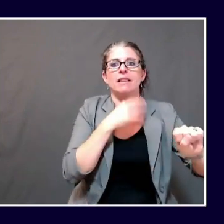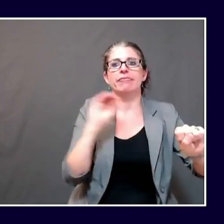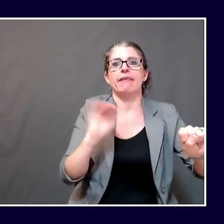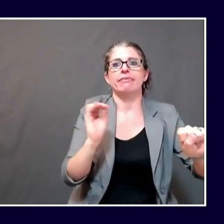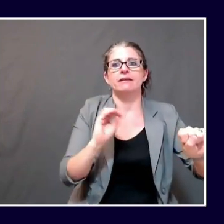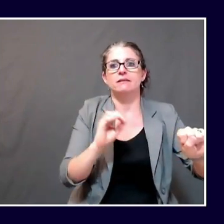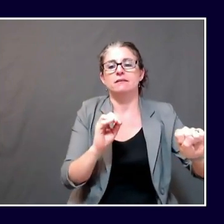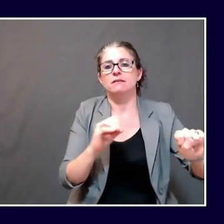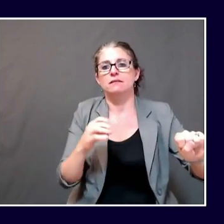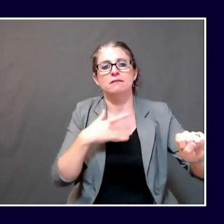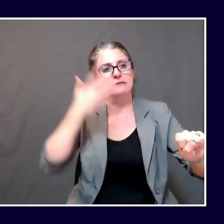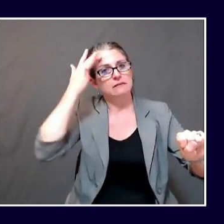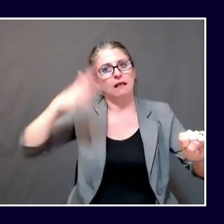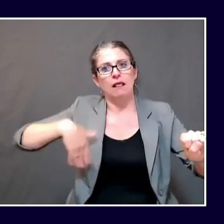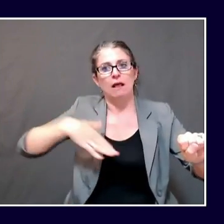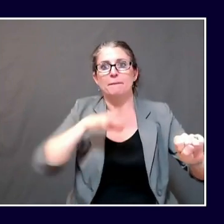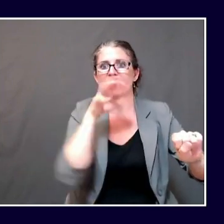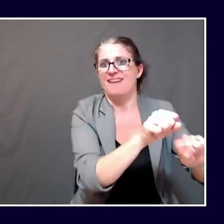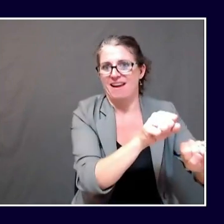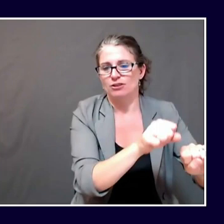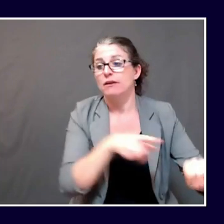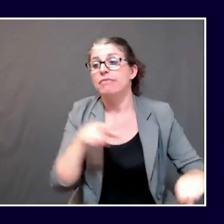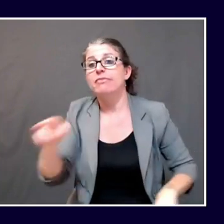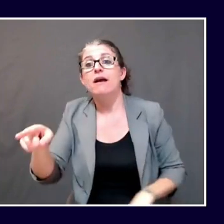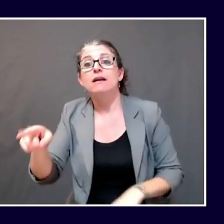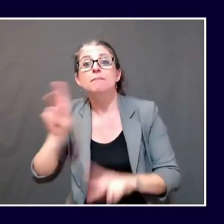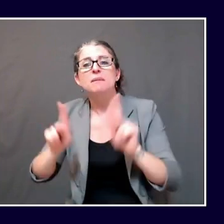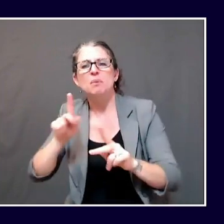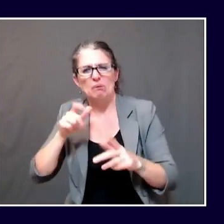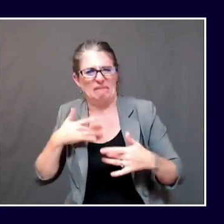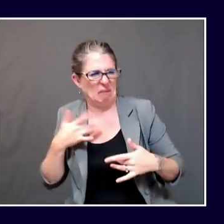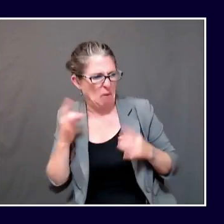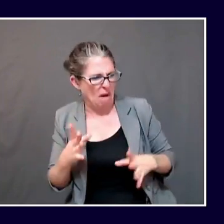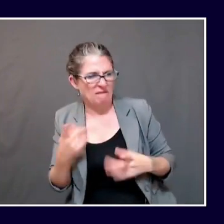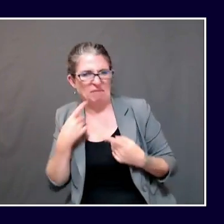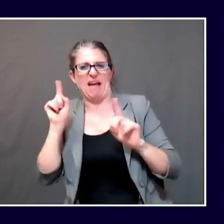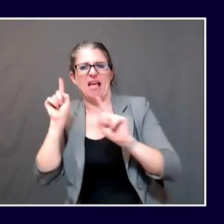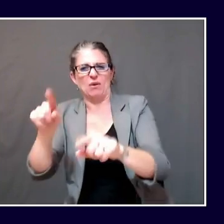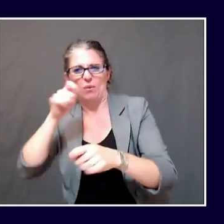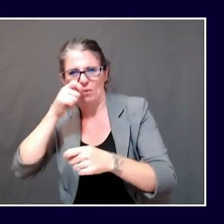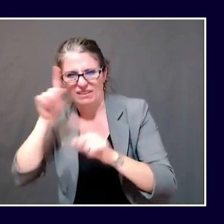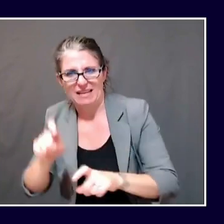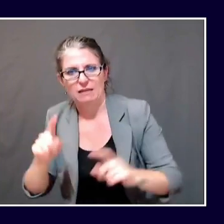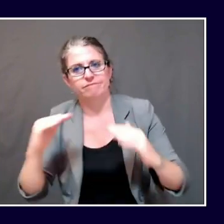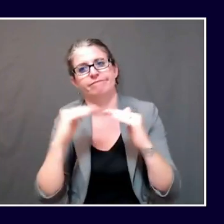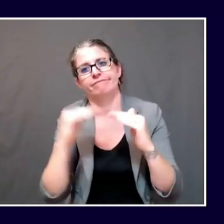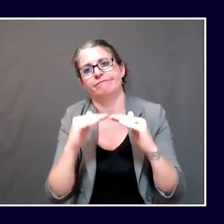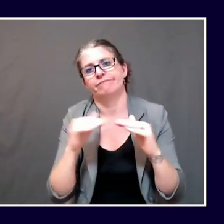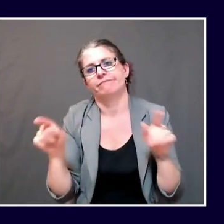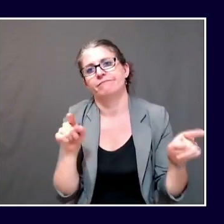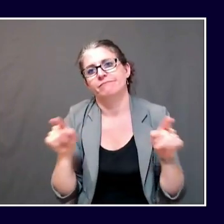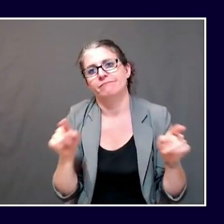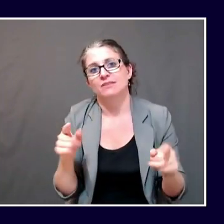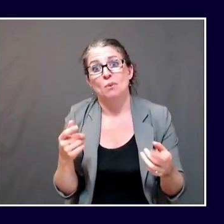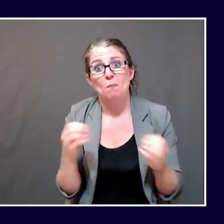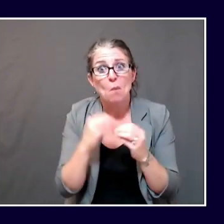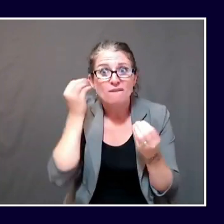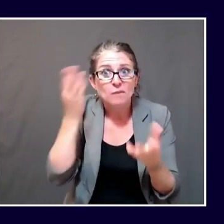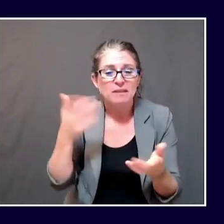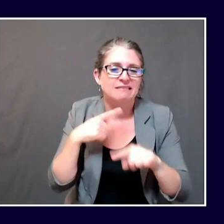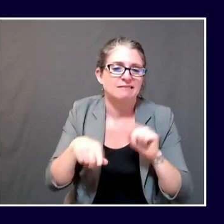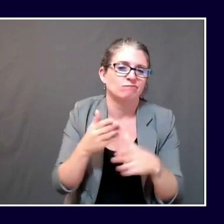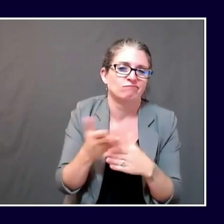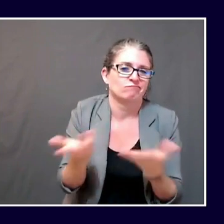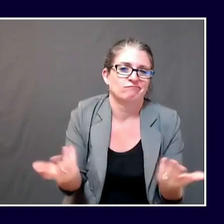I'm going to turn next to Evan Popp at the Maine Beacon. Hi, Dr. Shah. Can you share the latest numbers on the